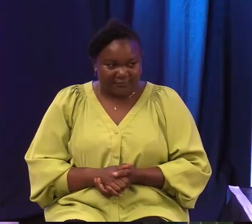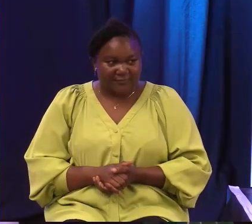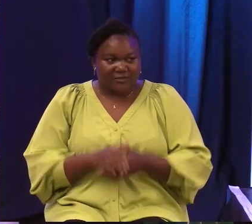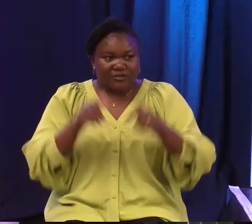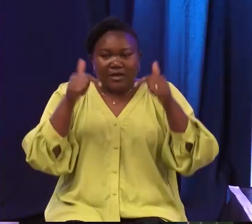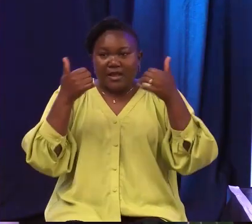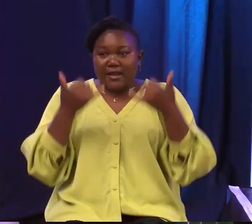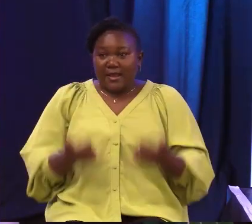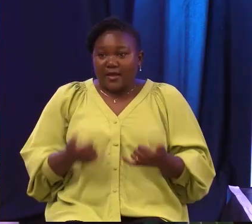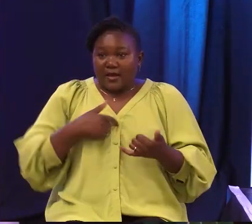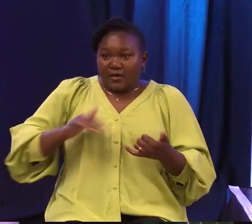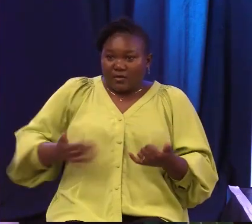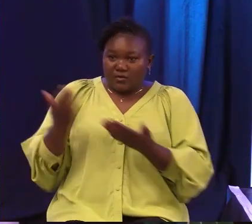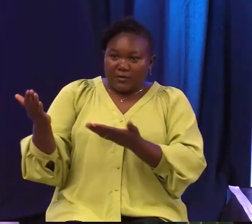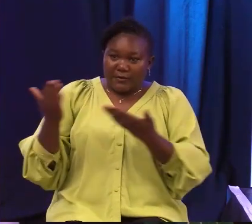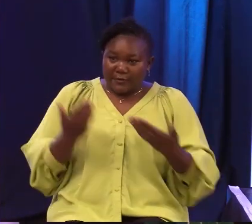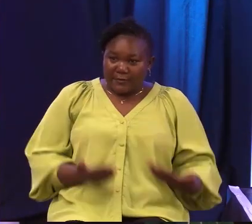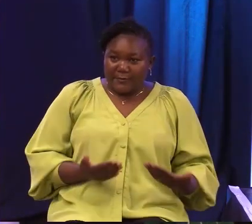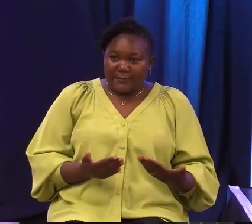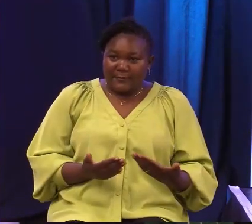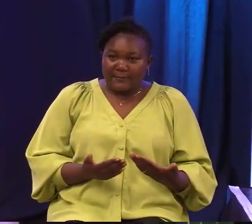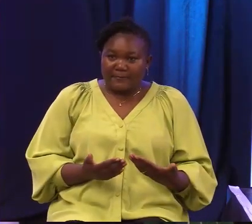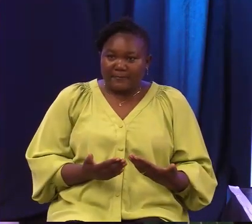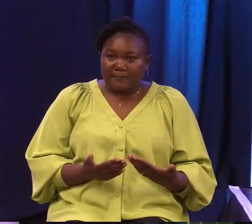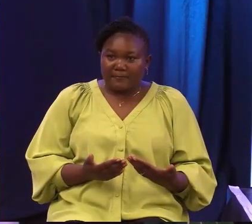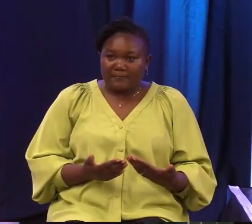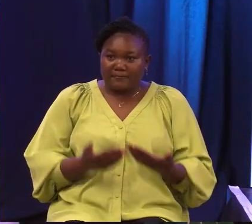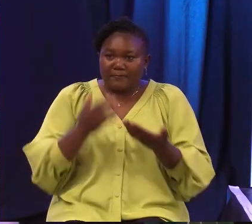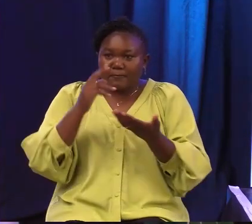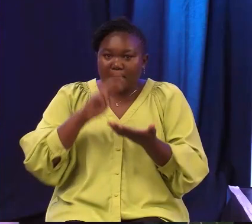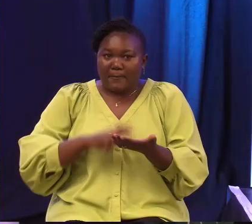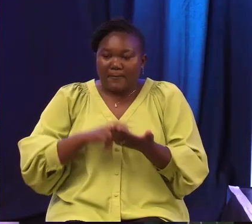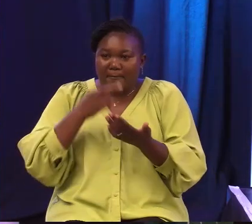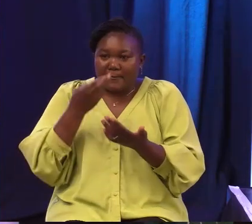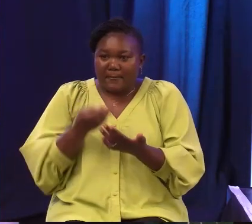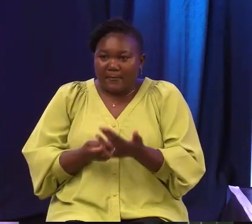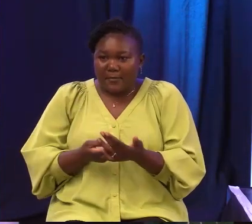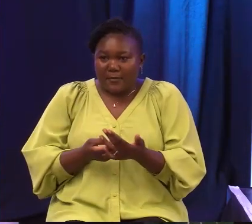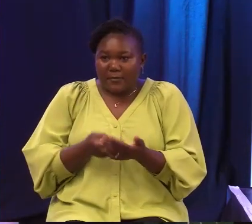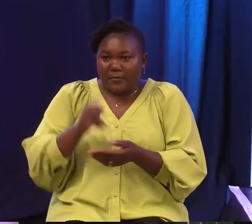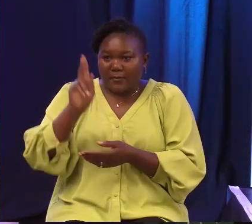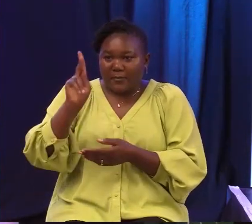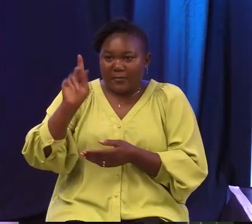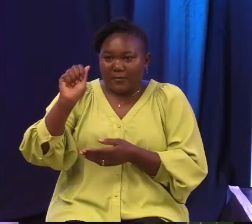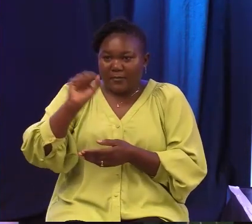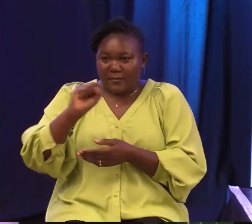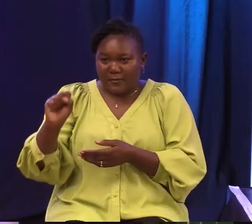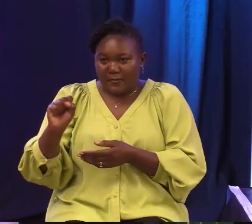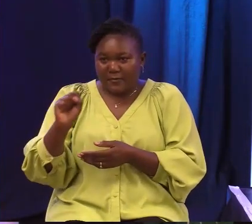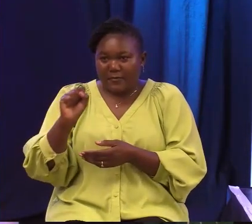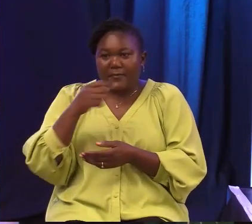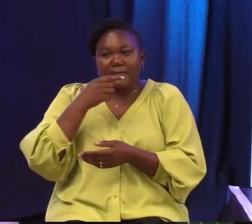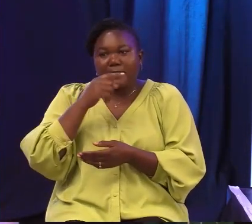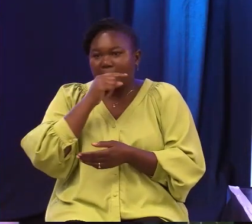Now I would like to welcome the representative of CAS, Natalie Rossman, for the